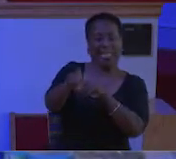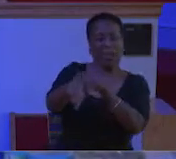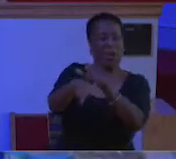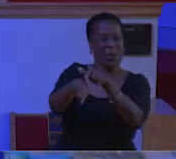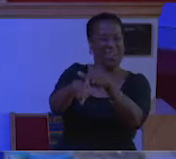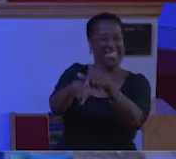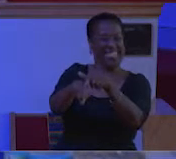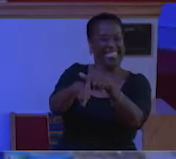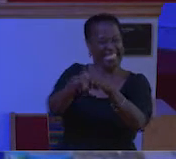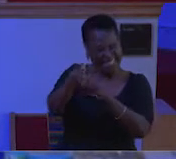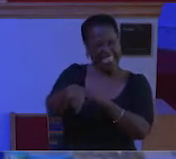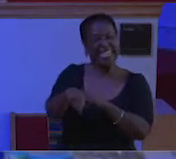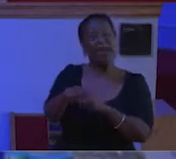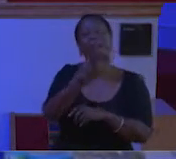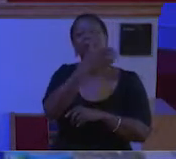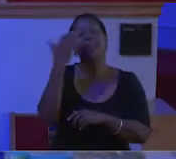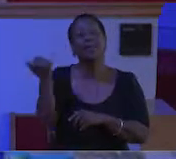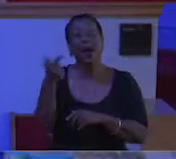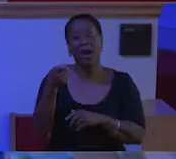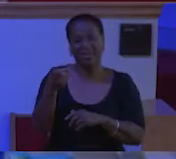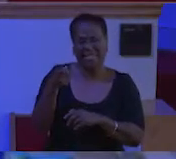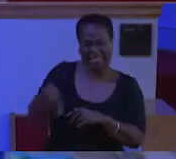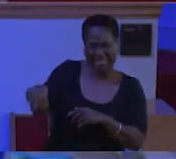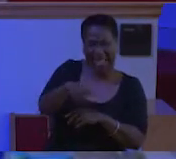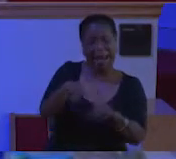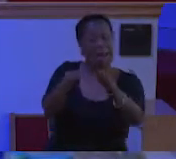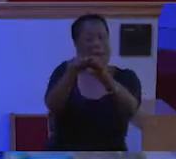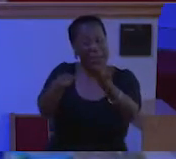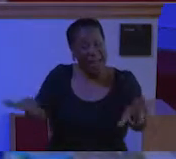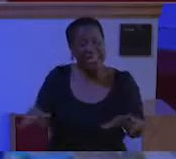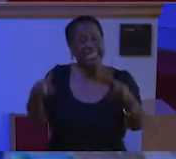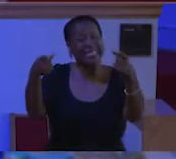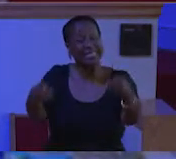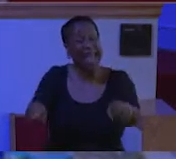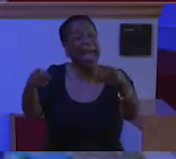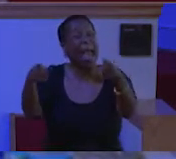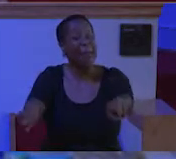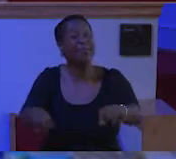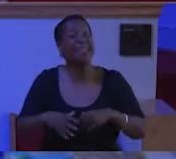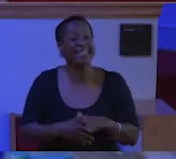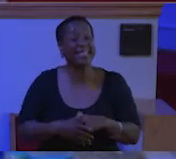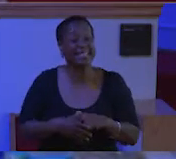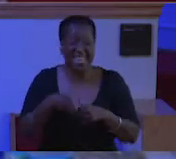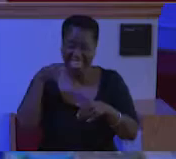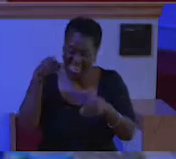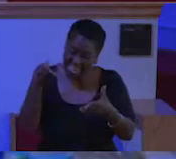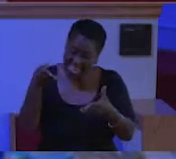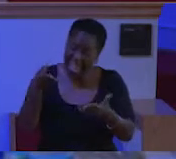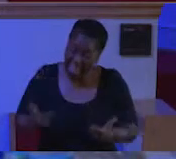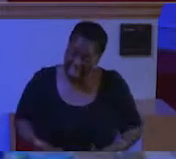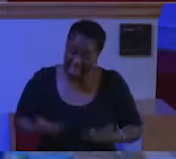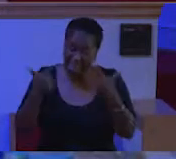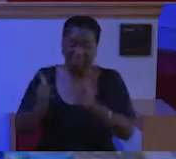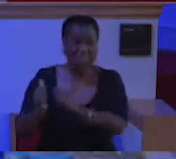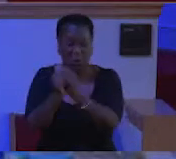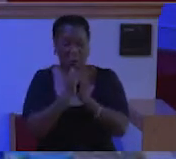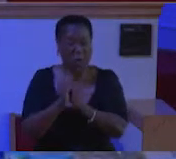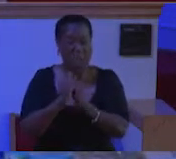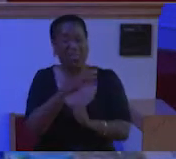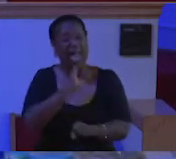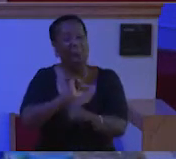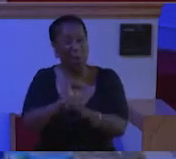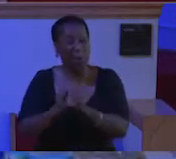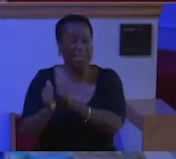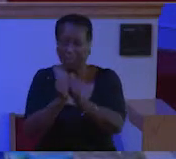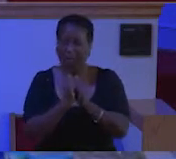thing because there is blessing that takes place in living together and working